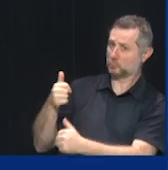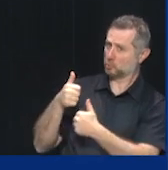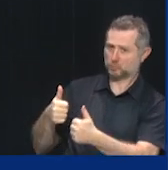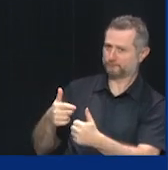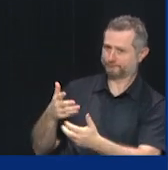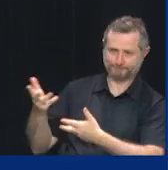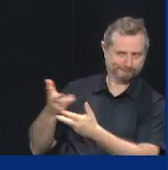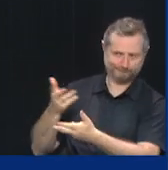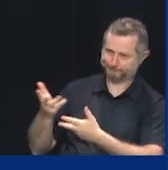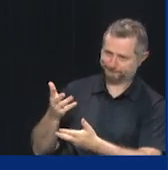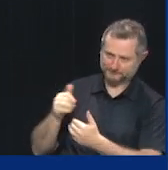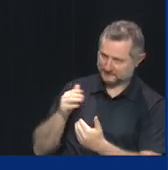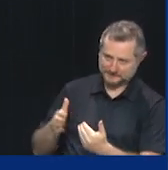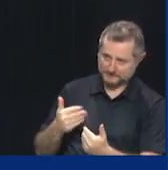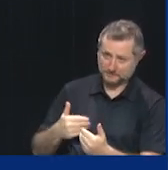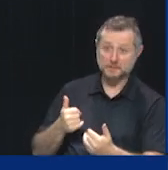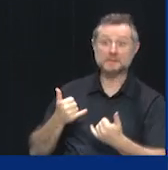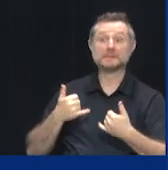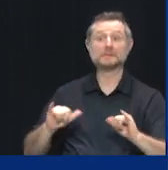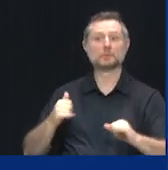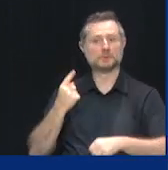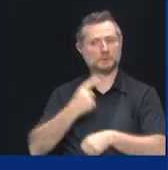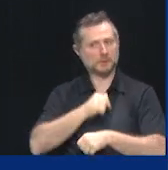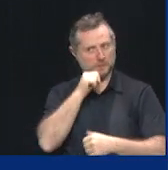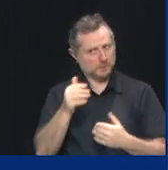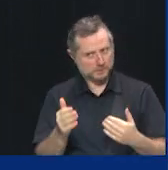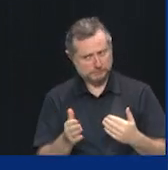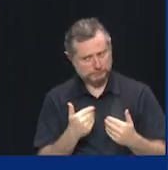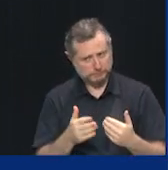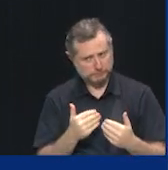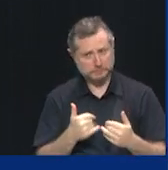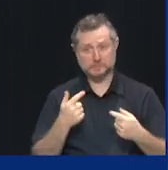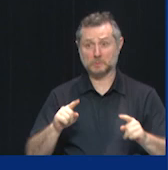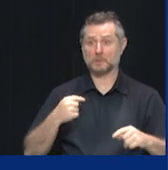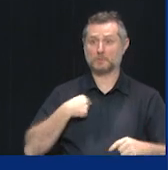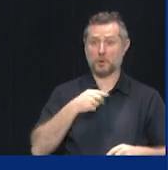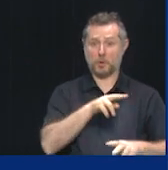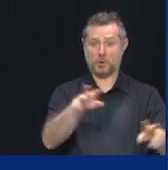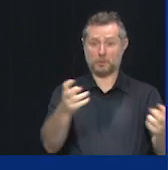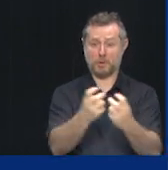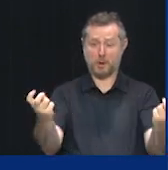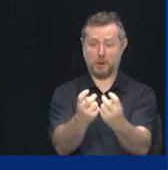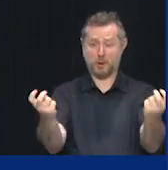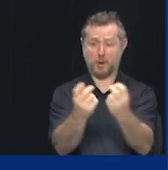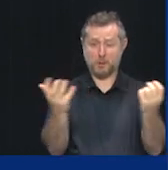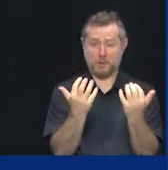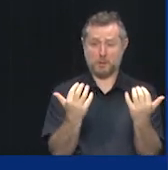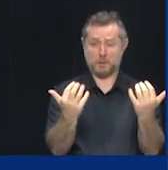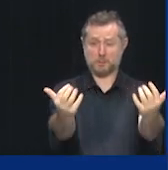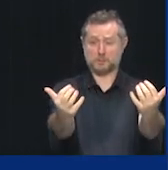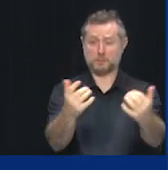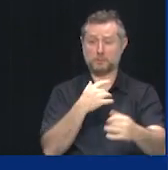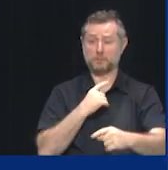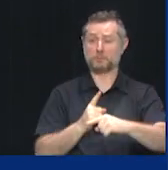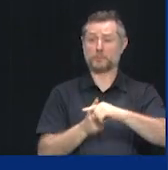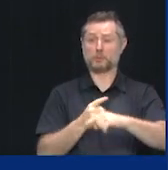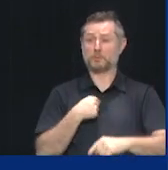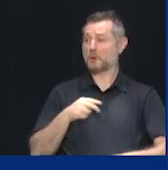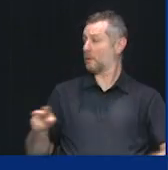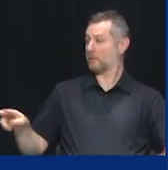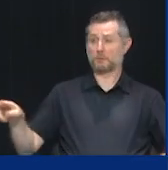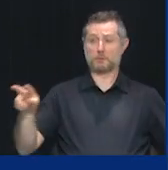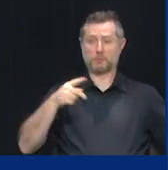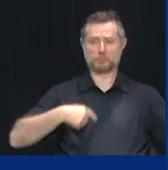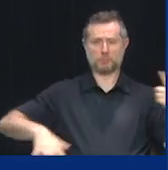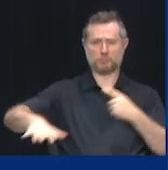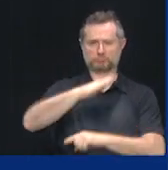not easy. And as I look across this row of people, and I look at the people around here, there's no question that you know that